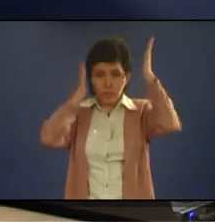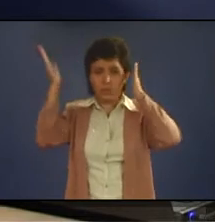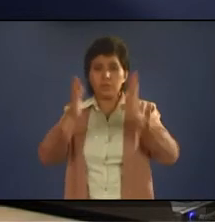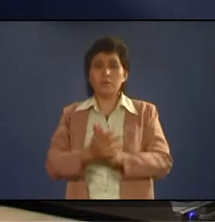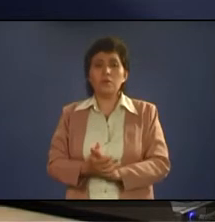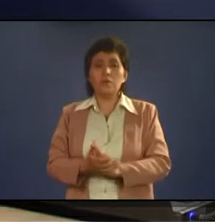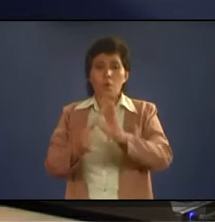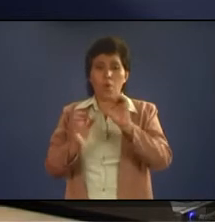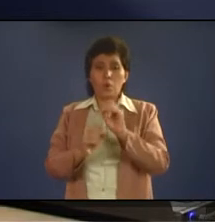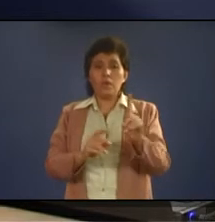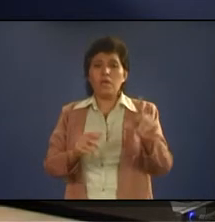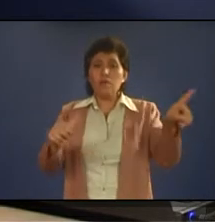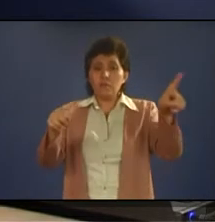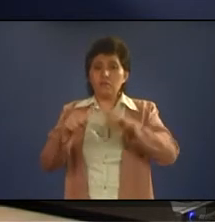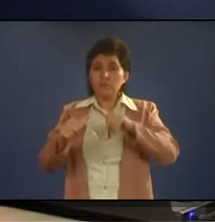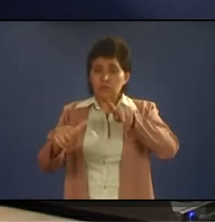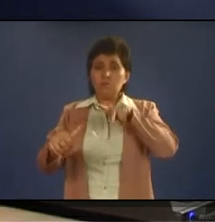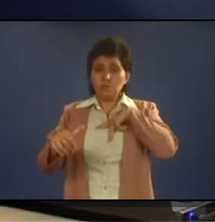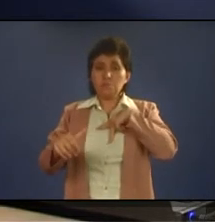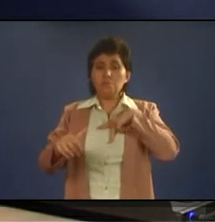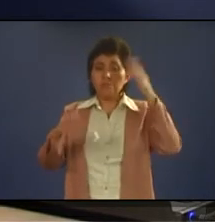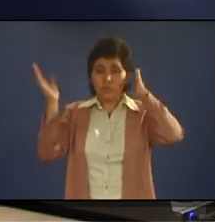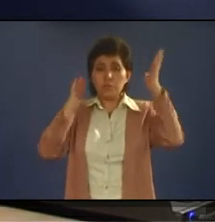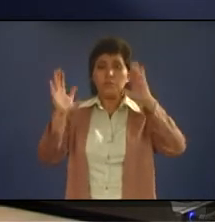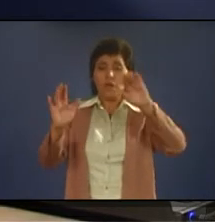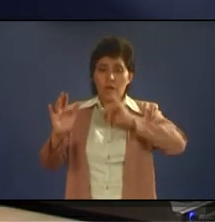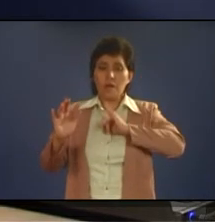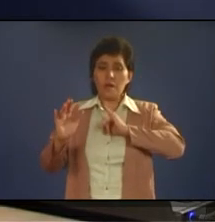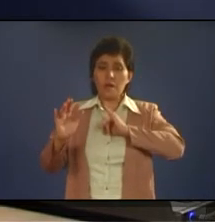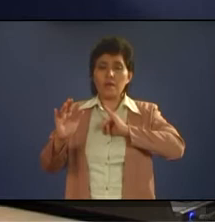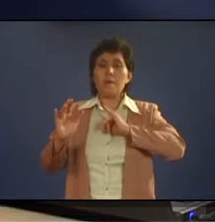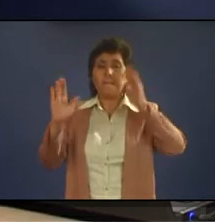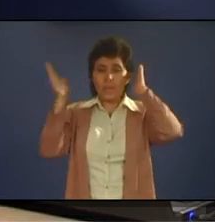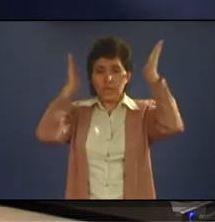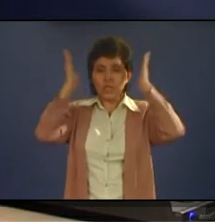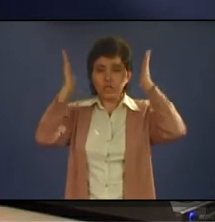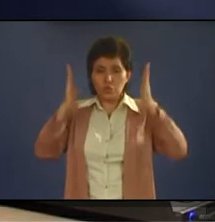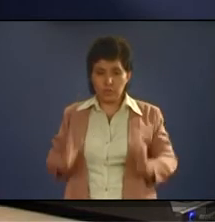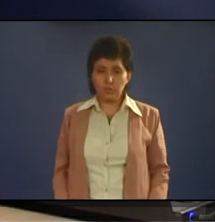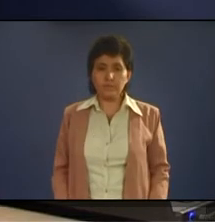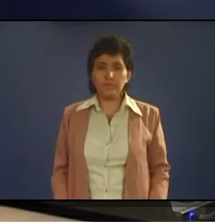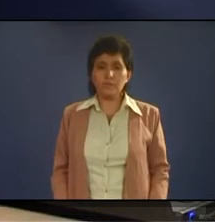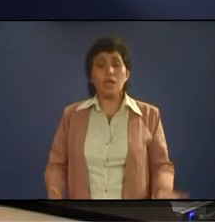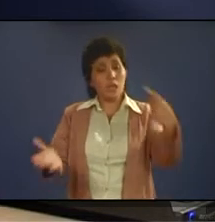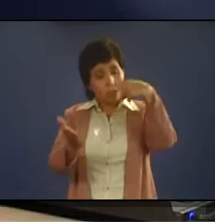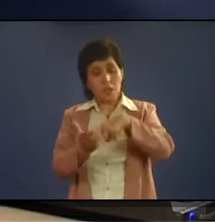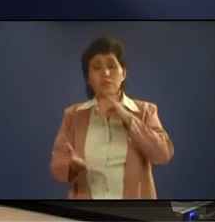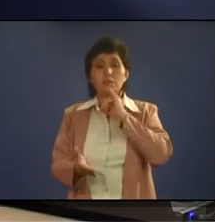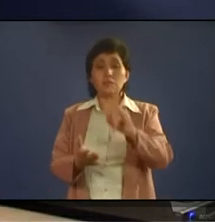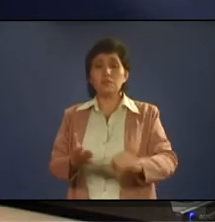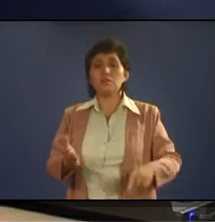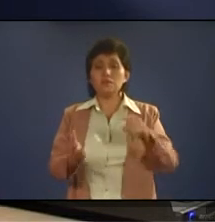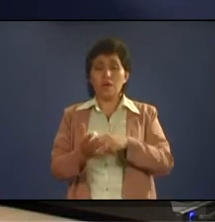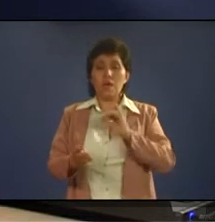Okay, the first one, I belong to Malaysia, meaning I'm a Malaysian, okay? This is one of the groups that I